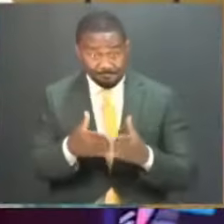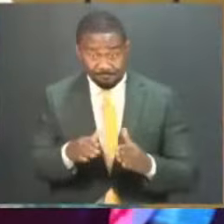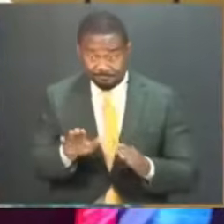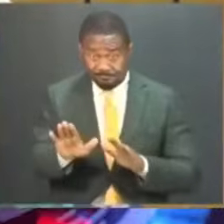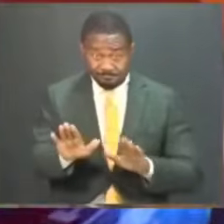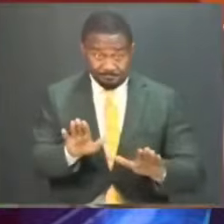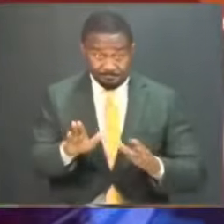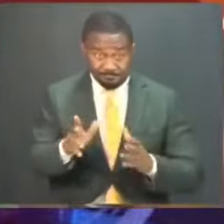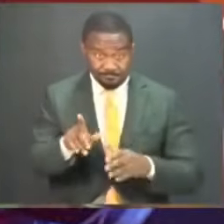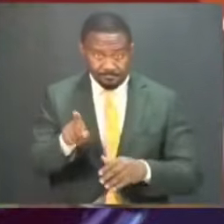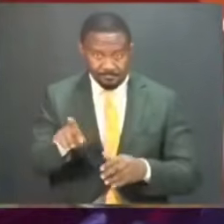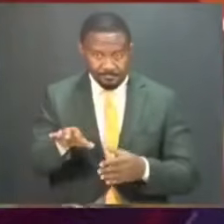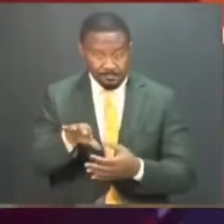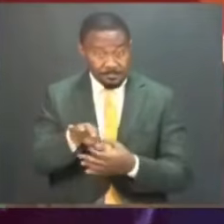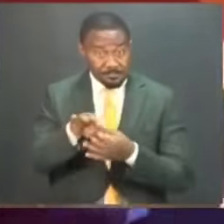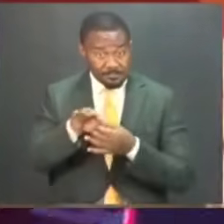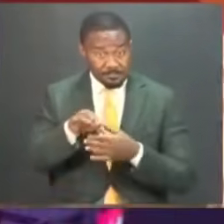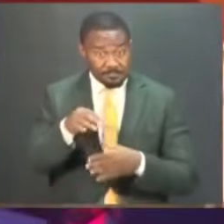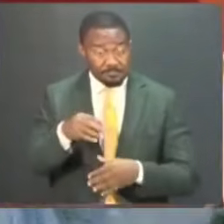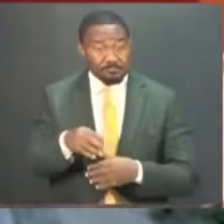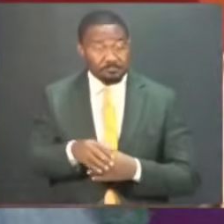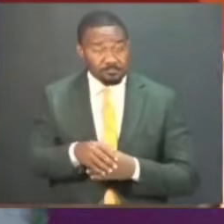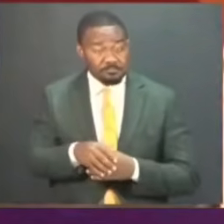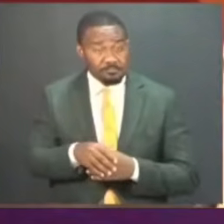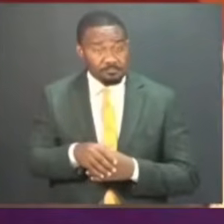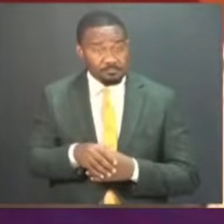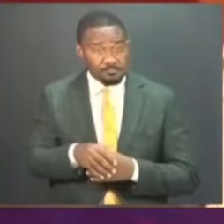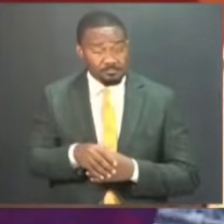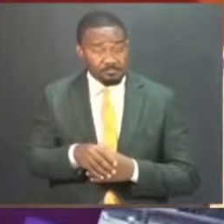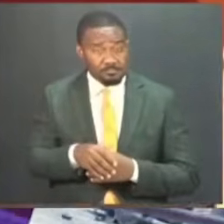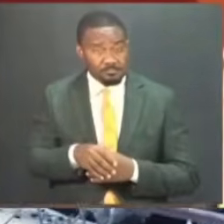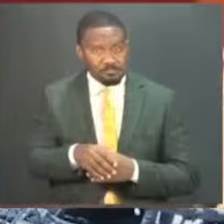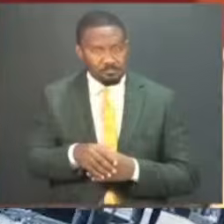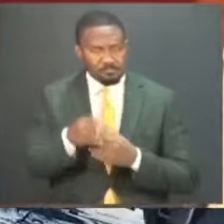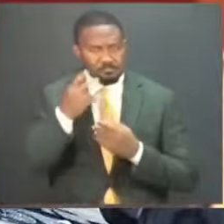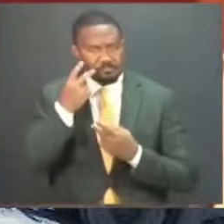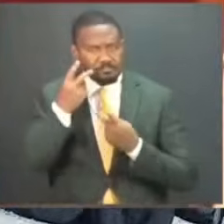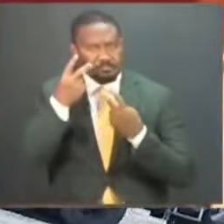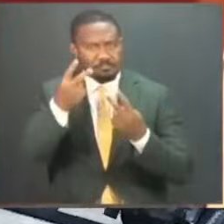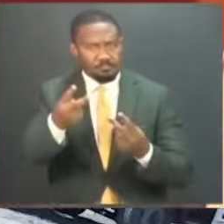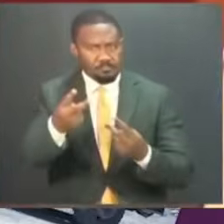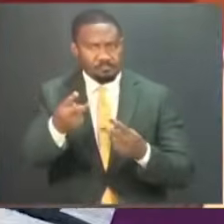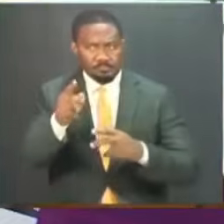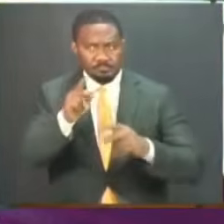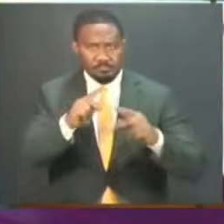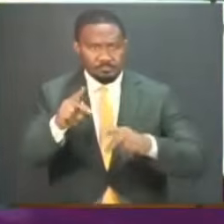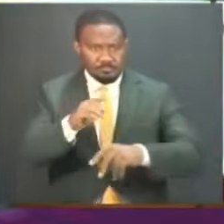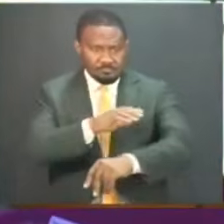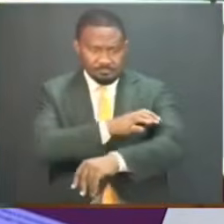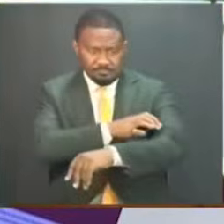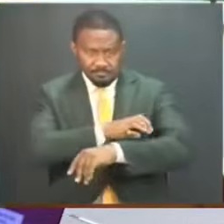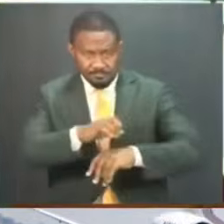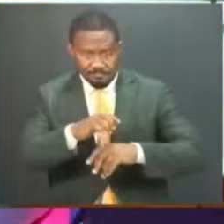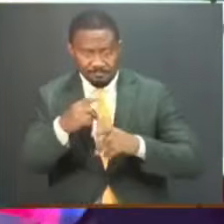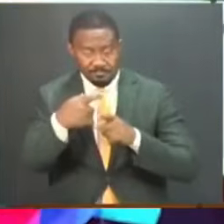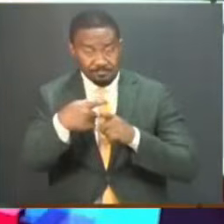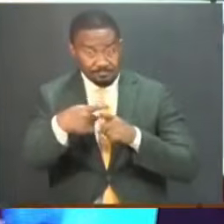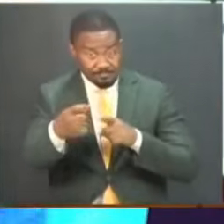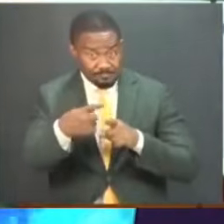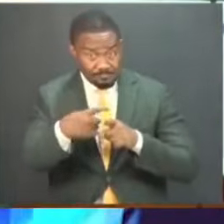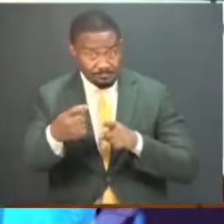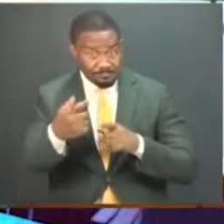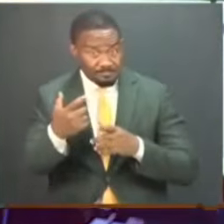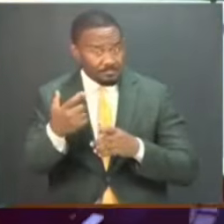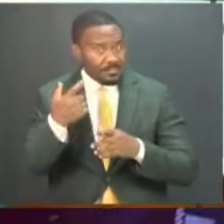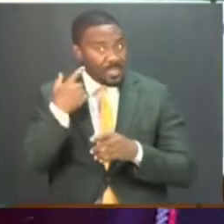to accompany me so that we can visit the injured. I'm told they are